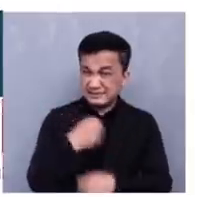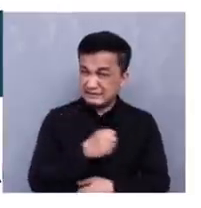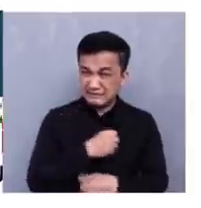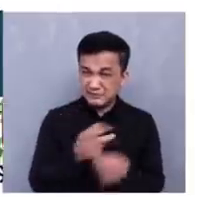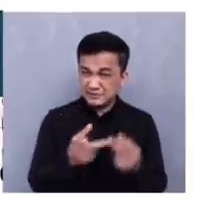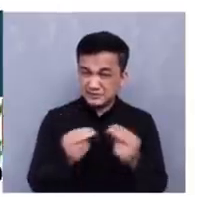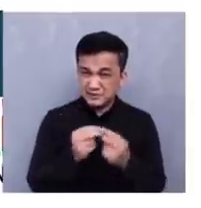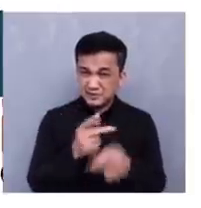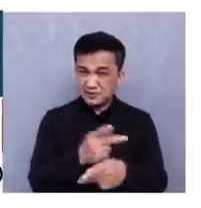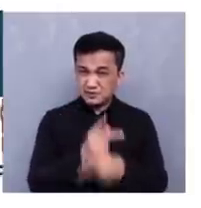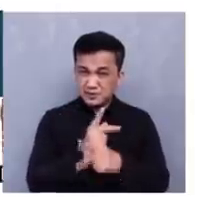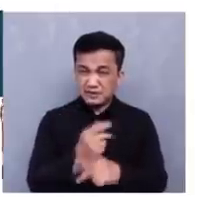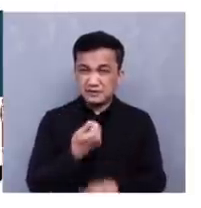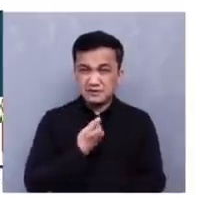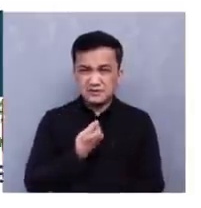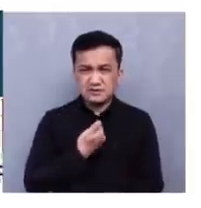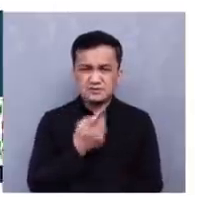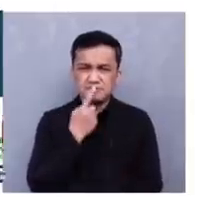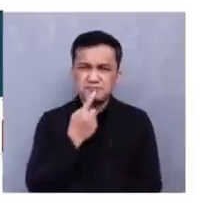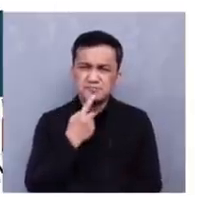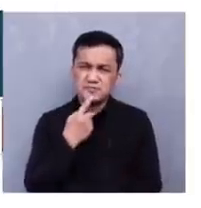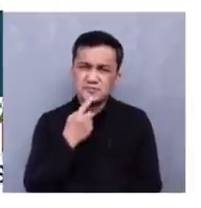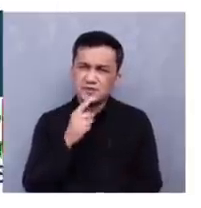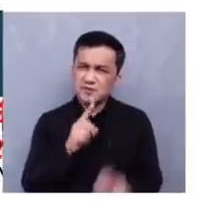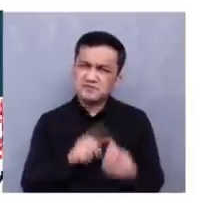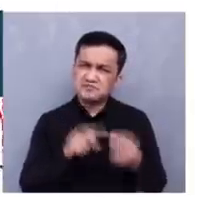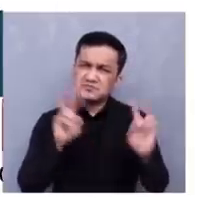protect himself? What are your thoughts regarding that?